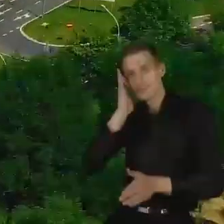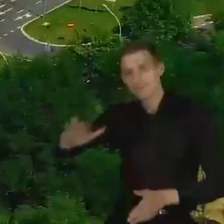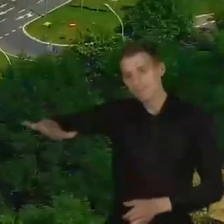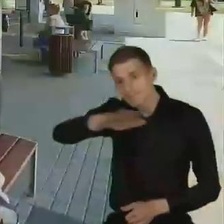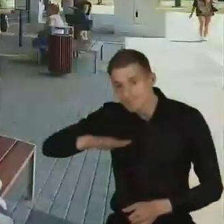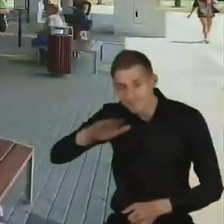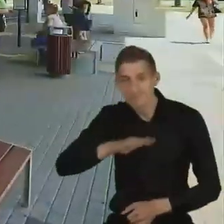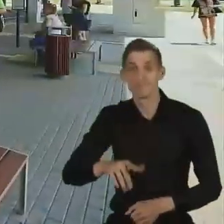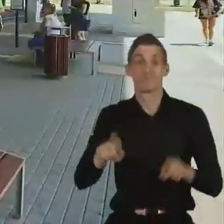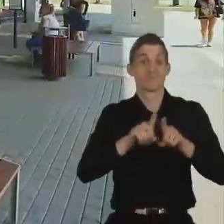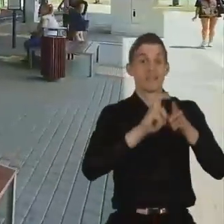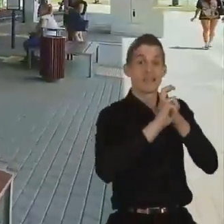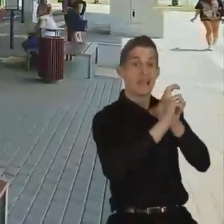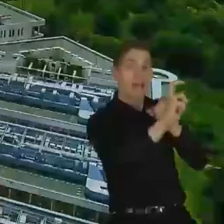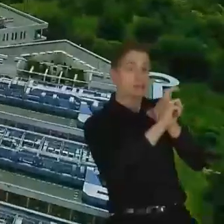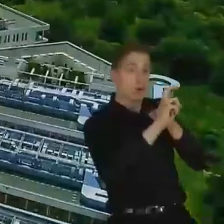transport,